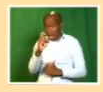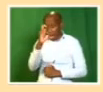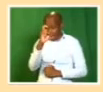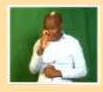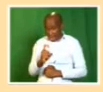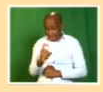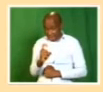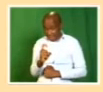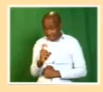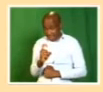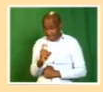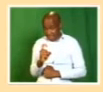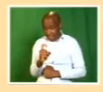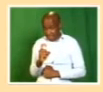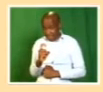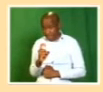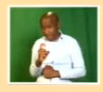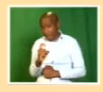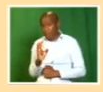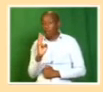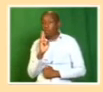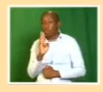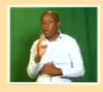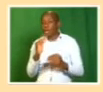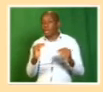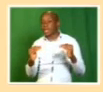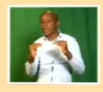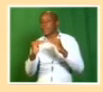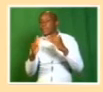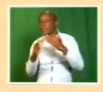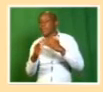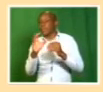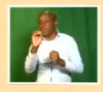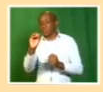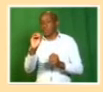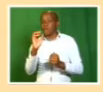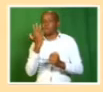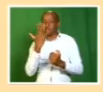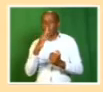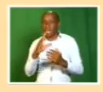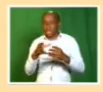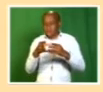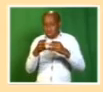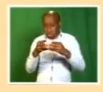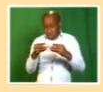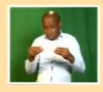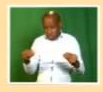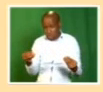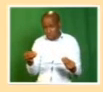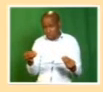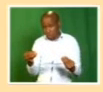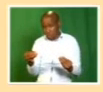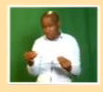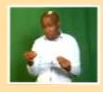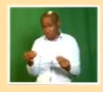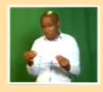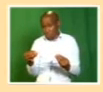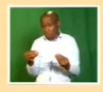you just equate this to 0, then you solve, you get this